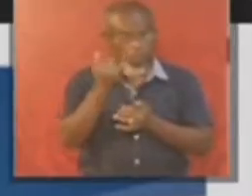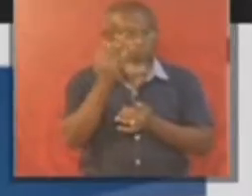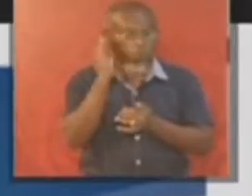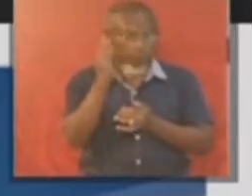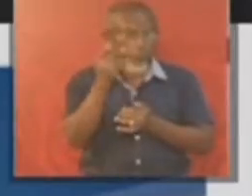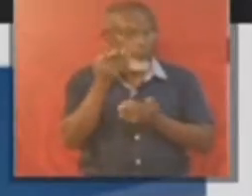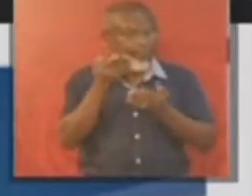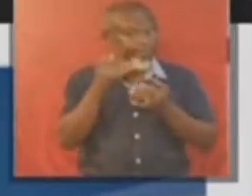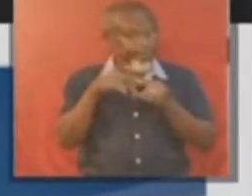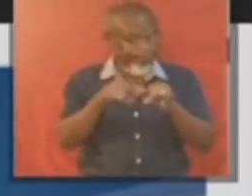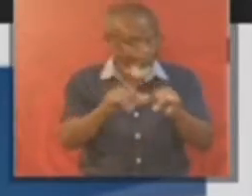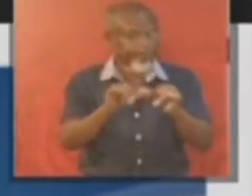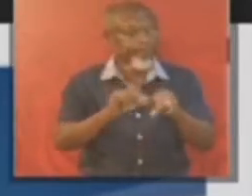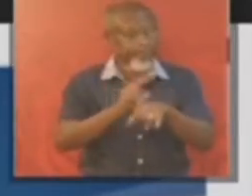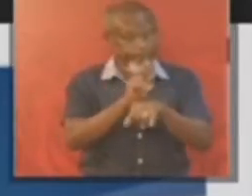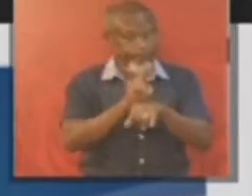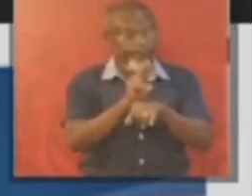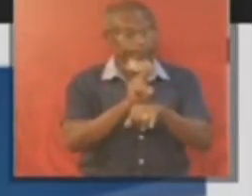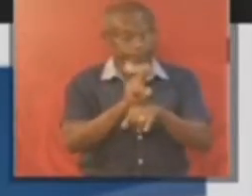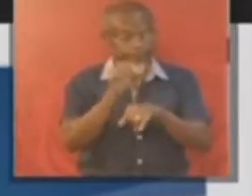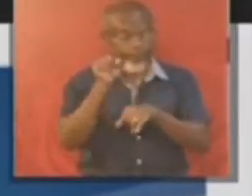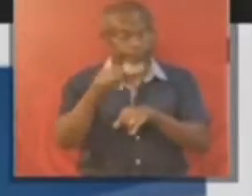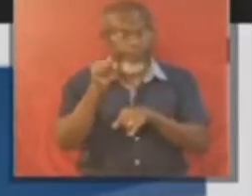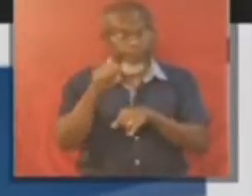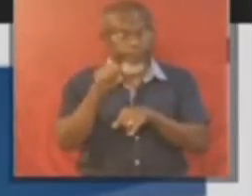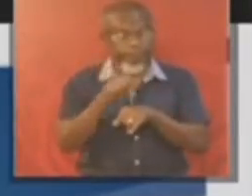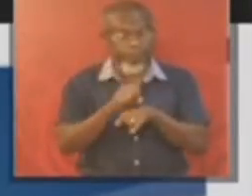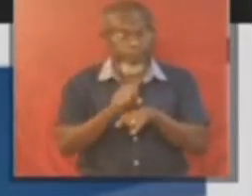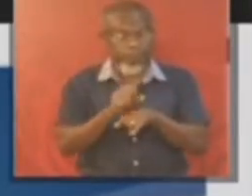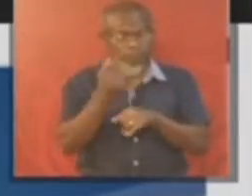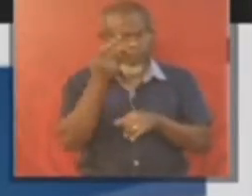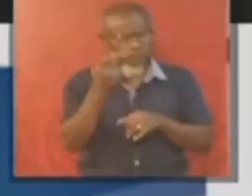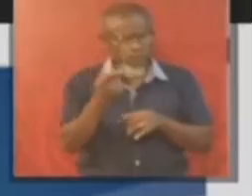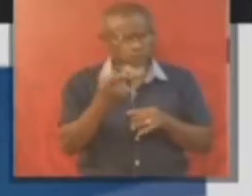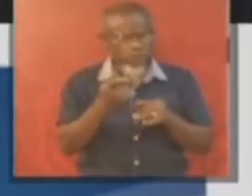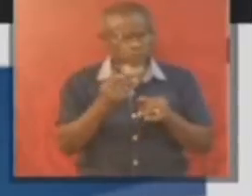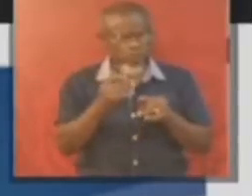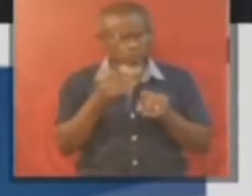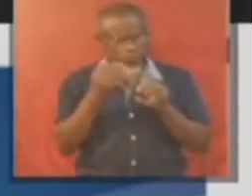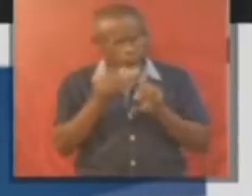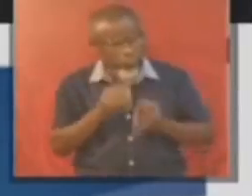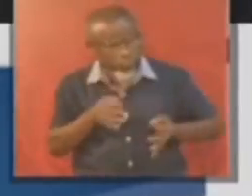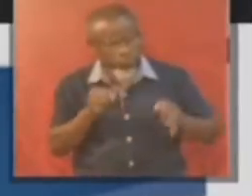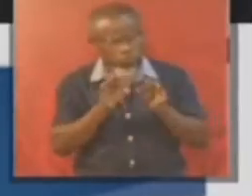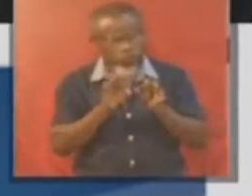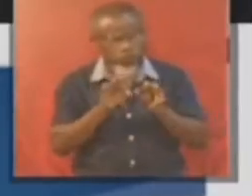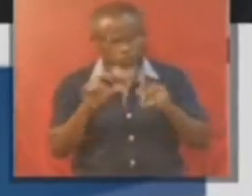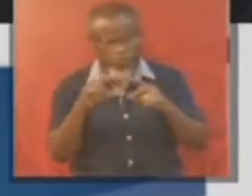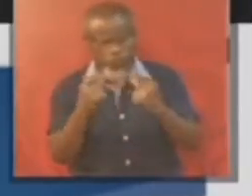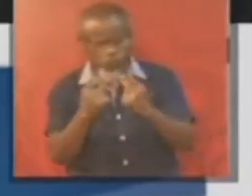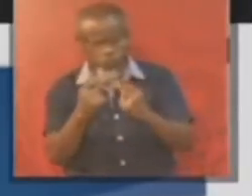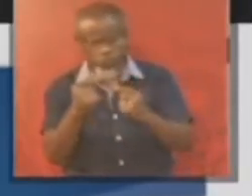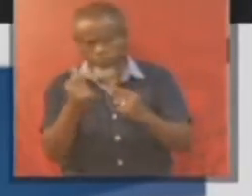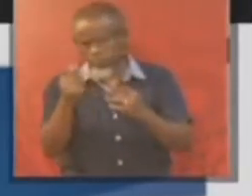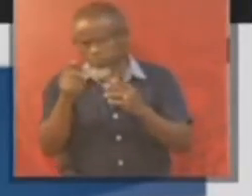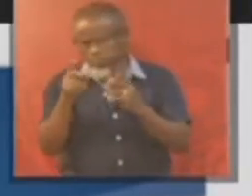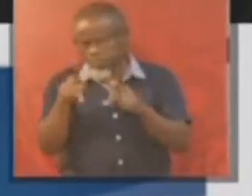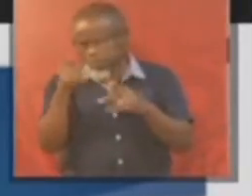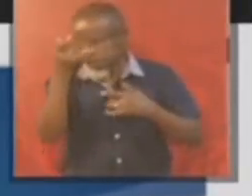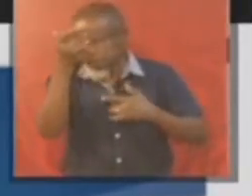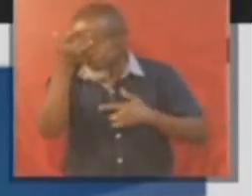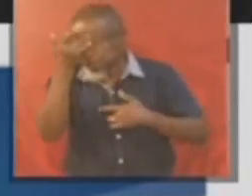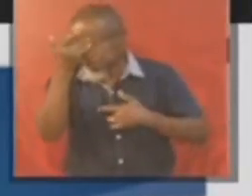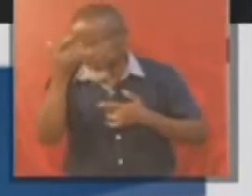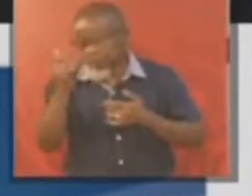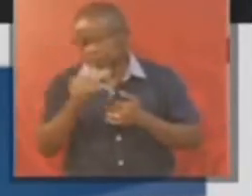Tobago. It addresses the needs of this important group of patients. If ignored, of course, the chronic